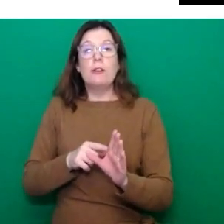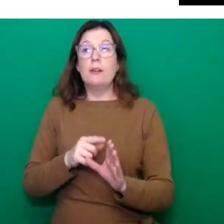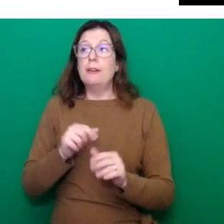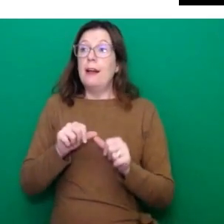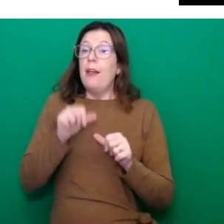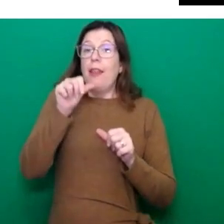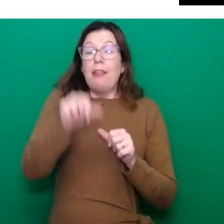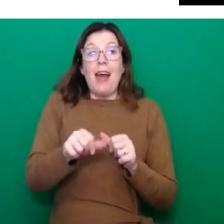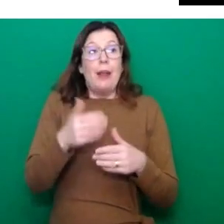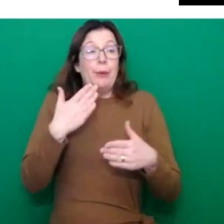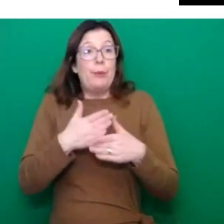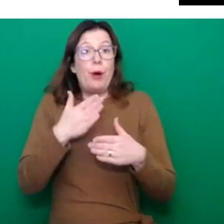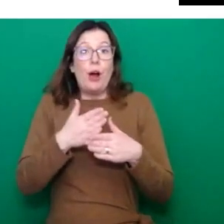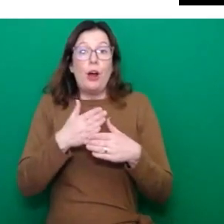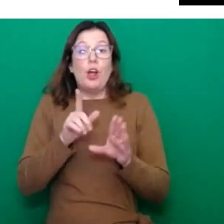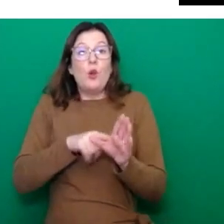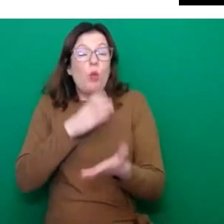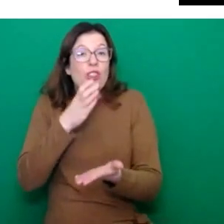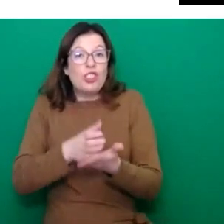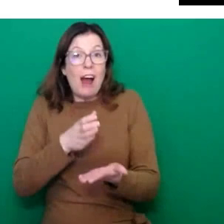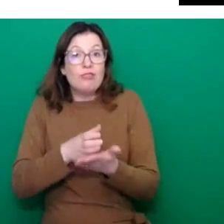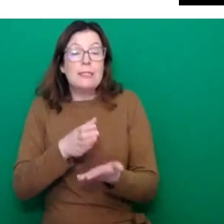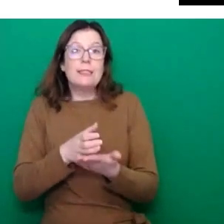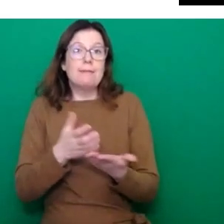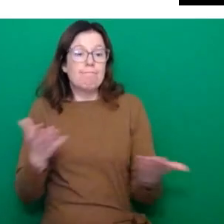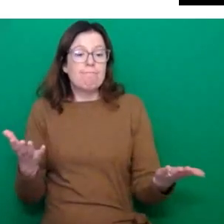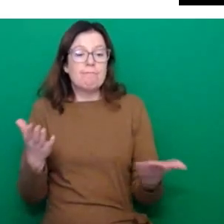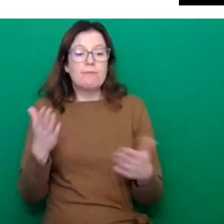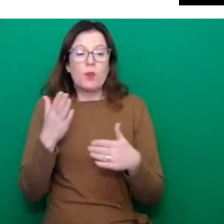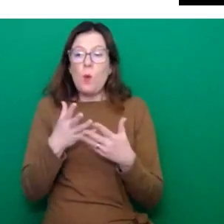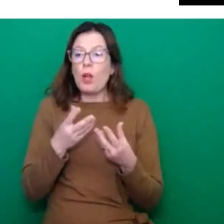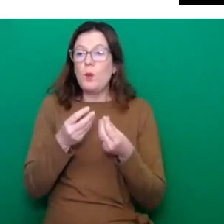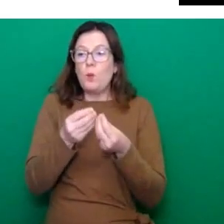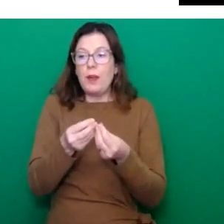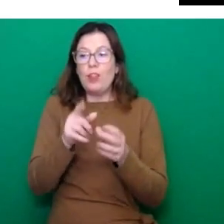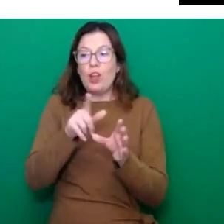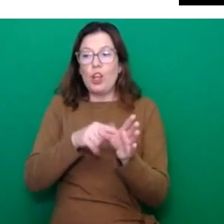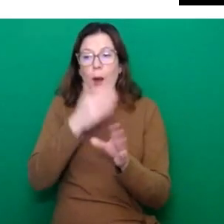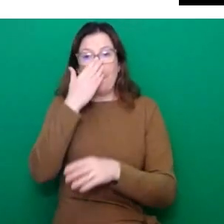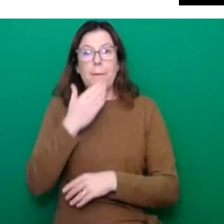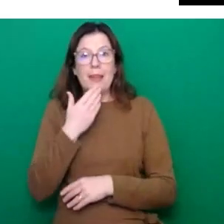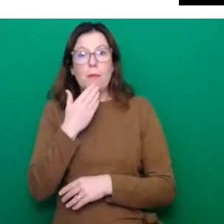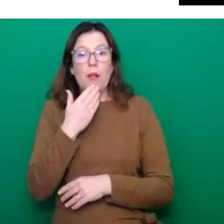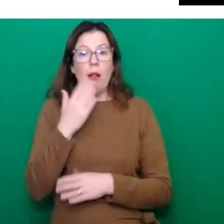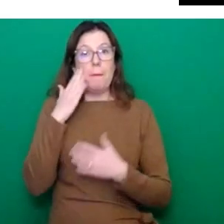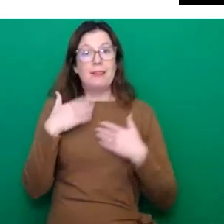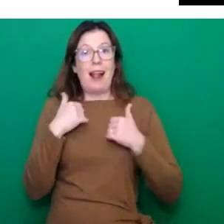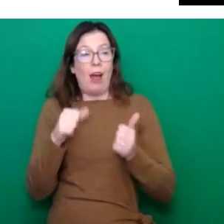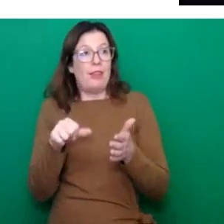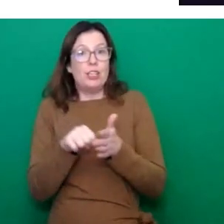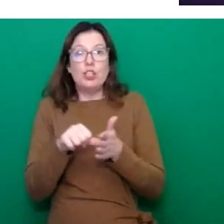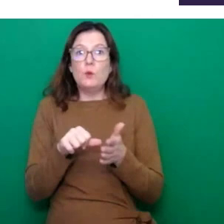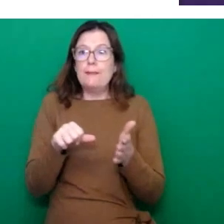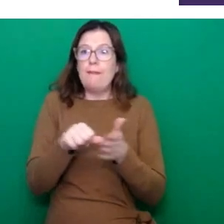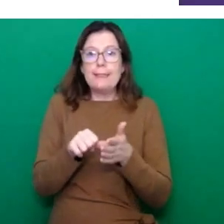and worked for youth charities as well. So again, working with young people who had mental health issues and